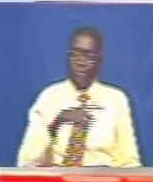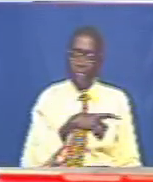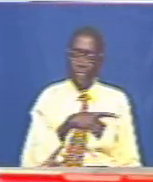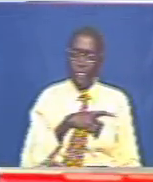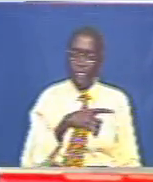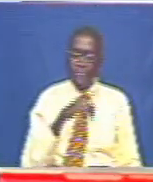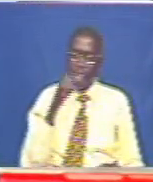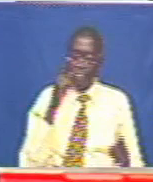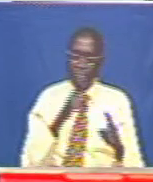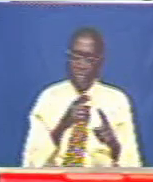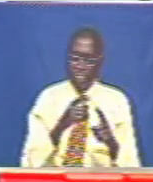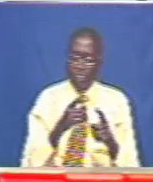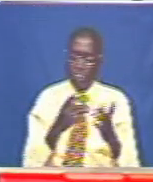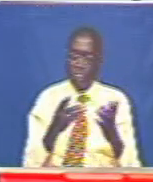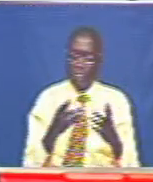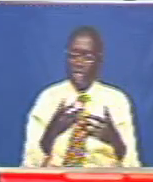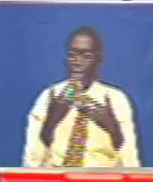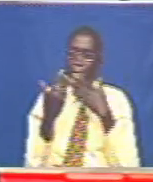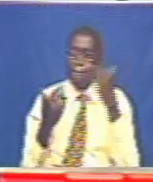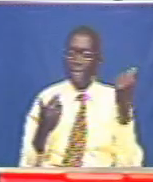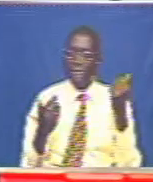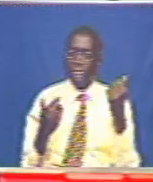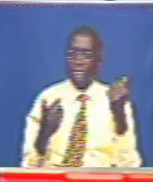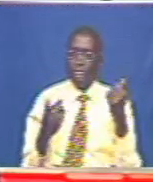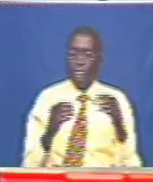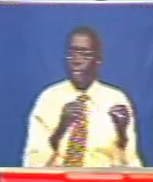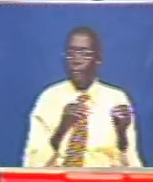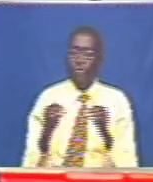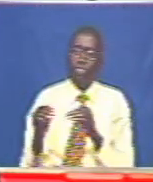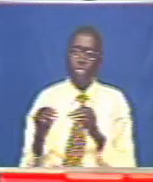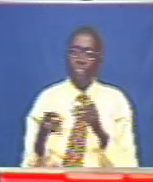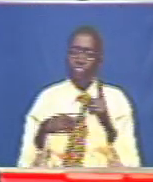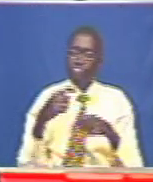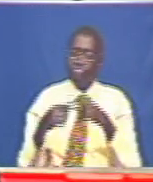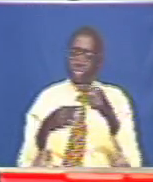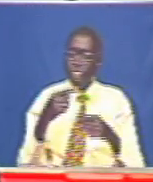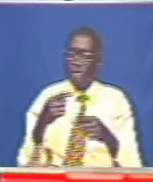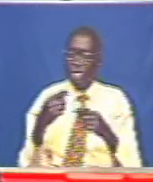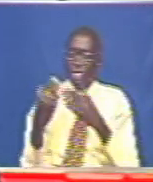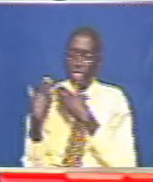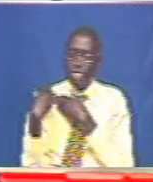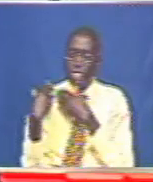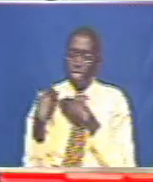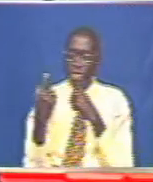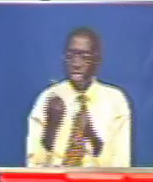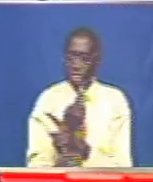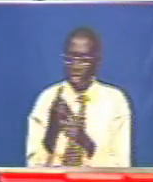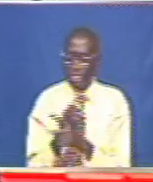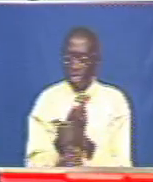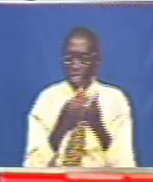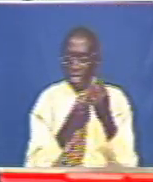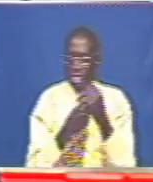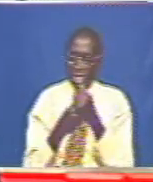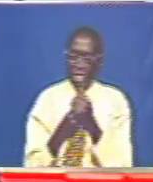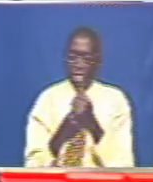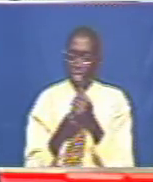main issue is how best we'll be able to make the movement talk. And this is the role we are trying to play with the various stakeholders, including State Department